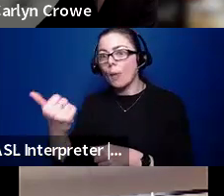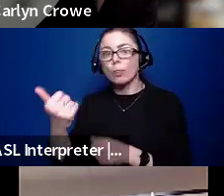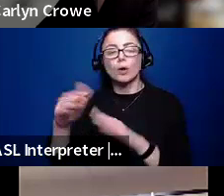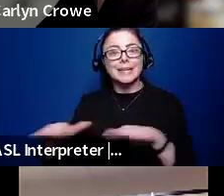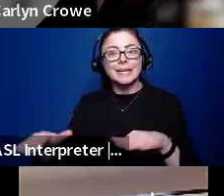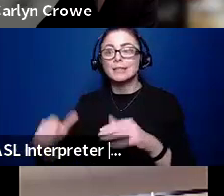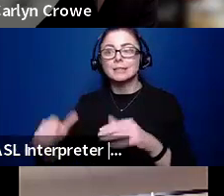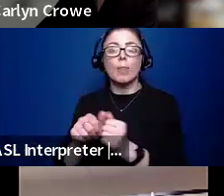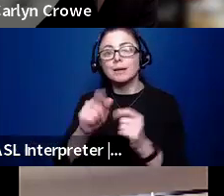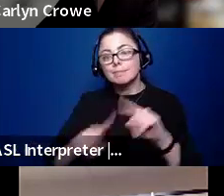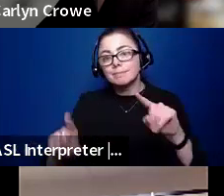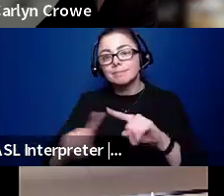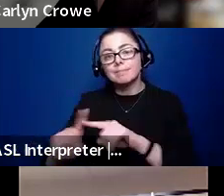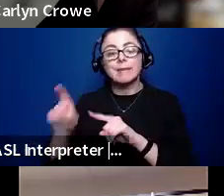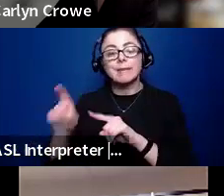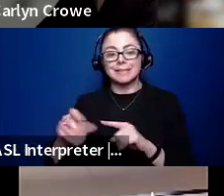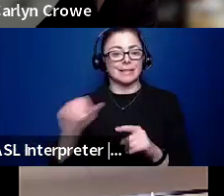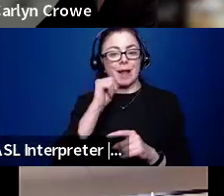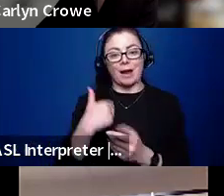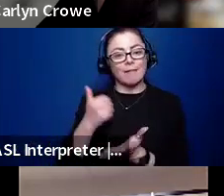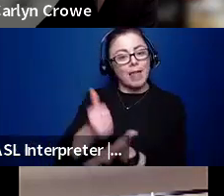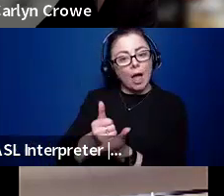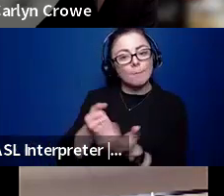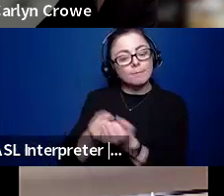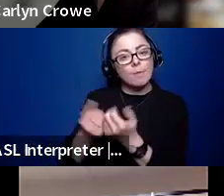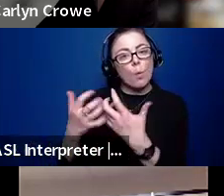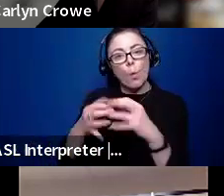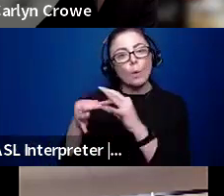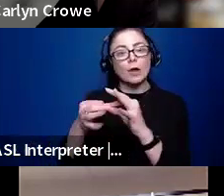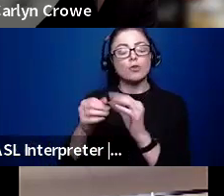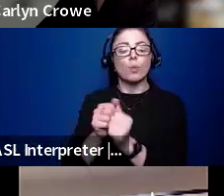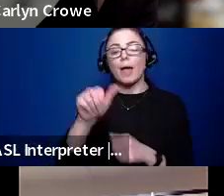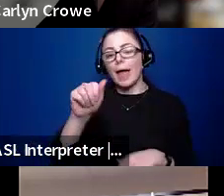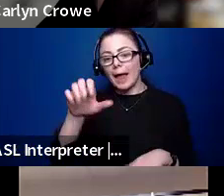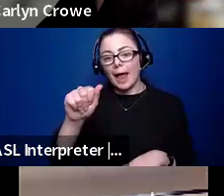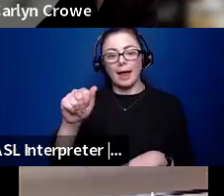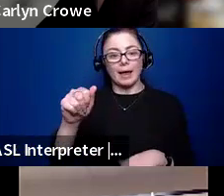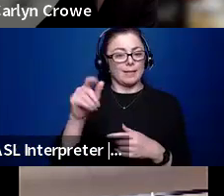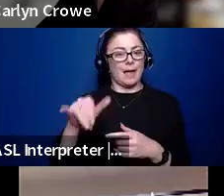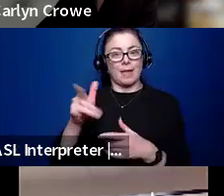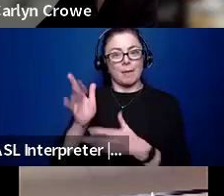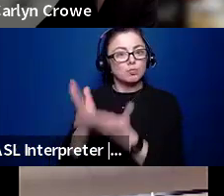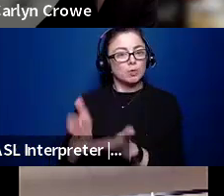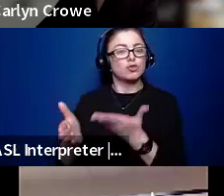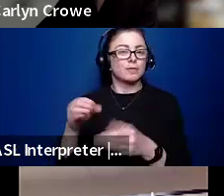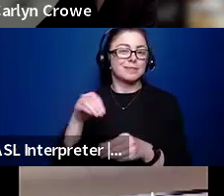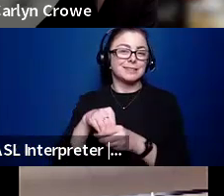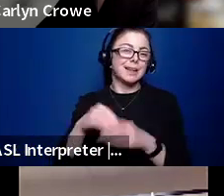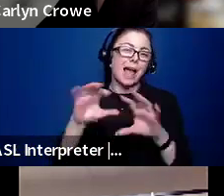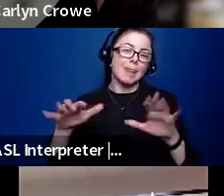and the coordination of the AEA and all the services that they are bringing into the classroom. Again, that team and coordinated